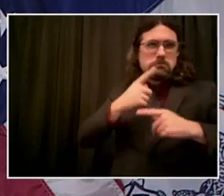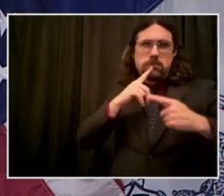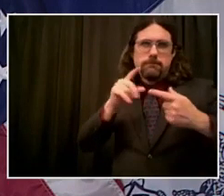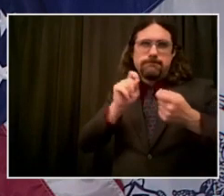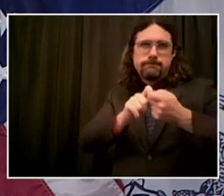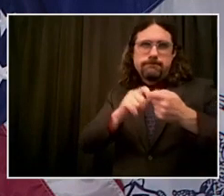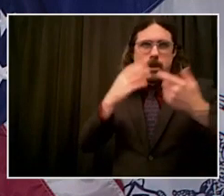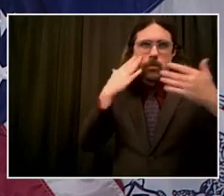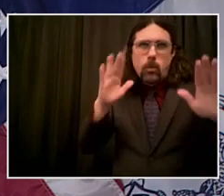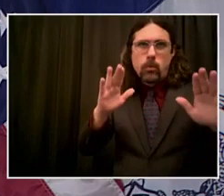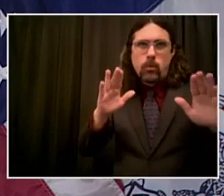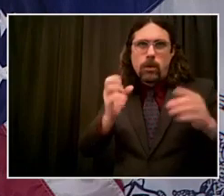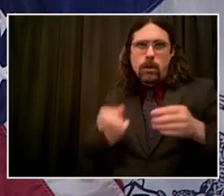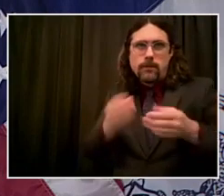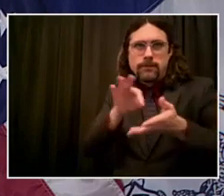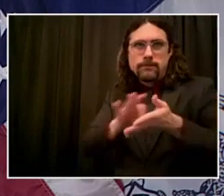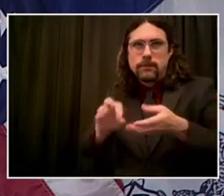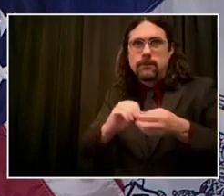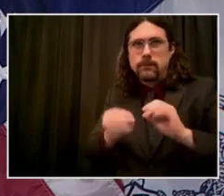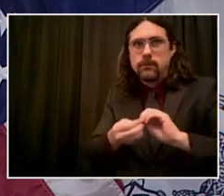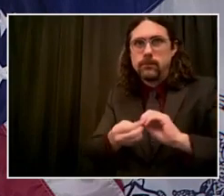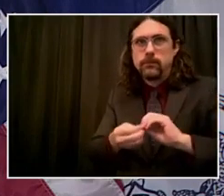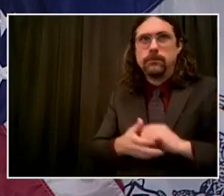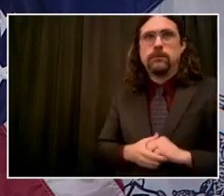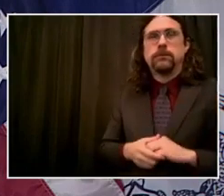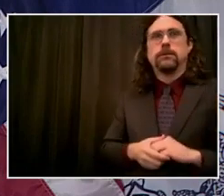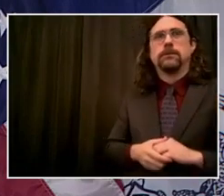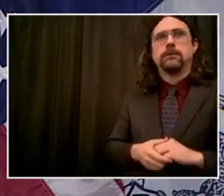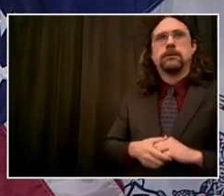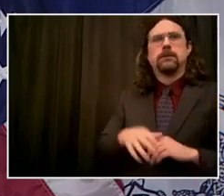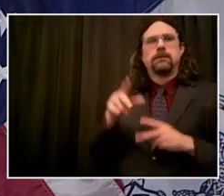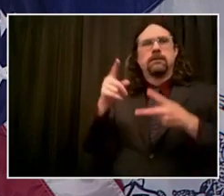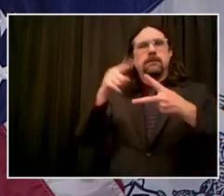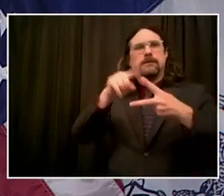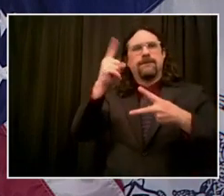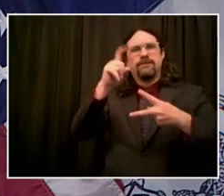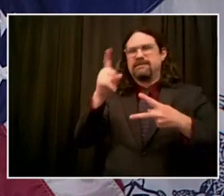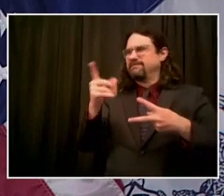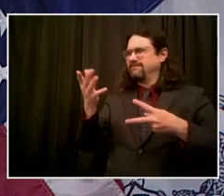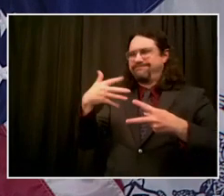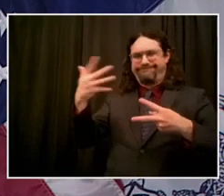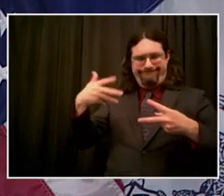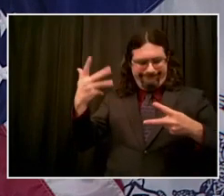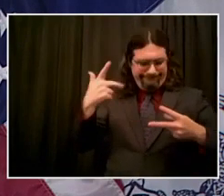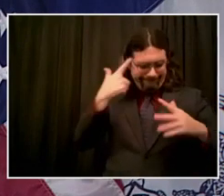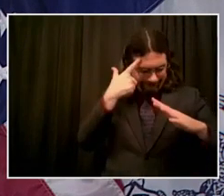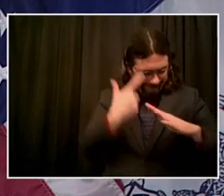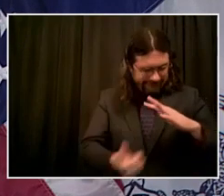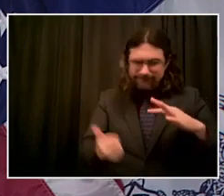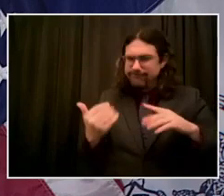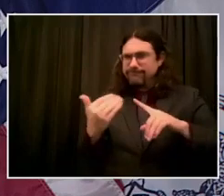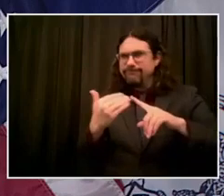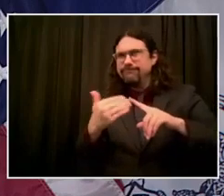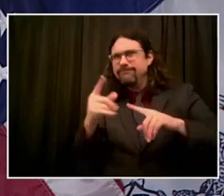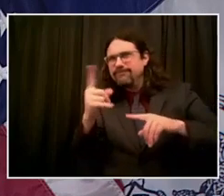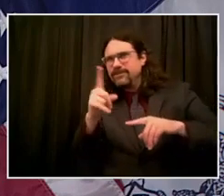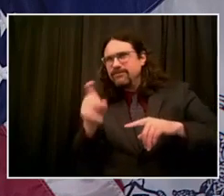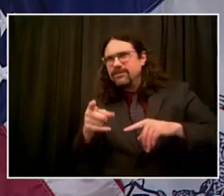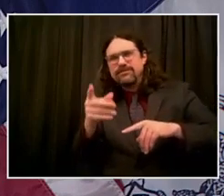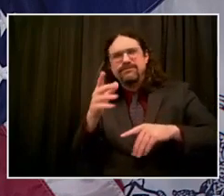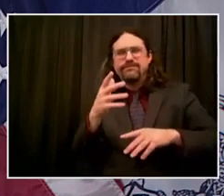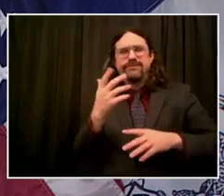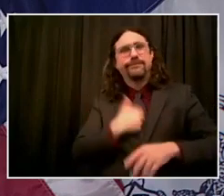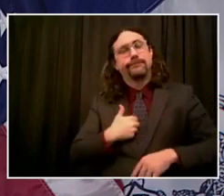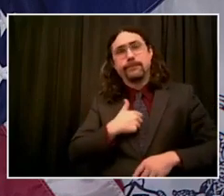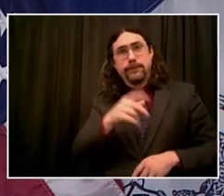It was about the MTA and when they do start the reopening, is it going to be that they're going to be continuing the